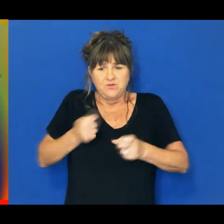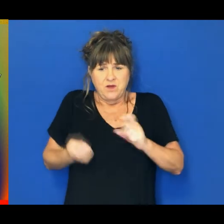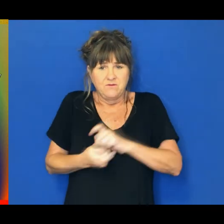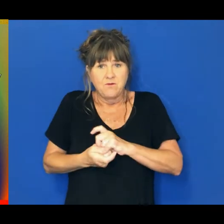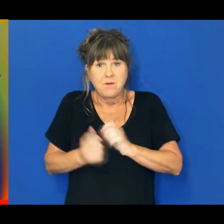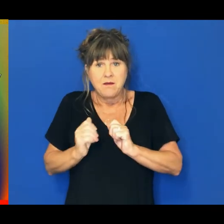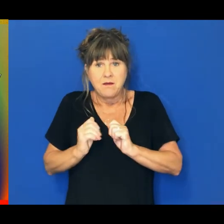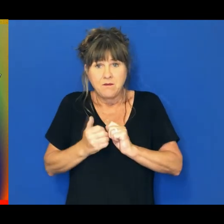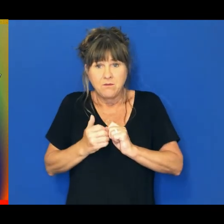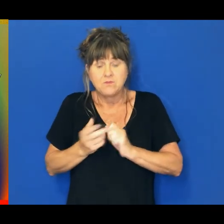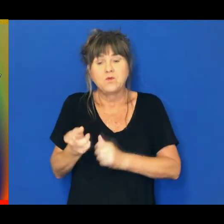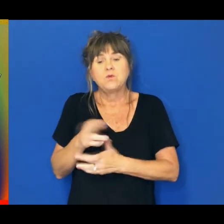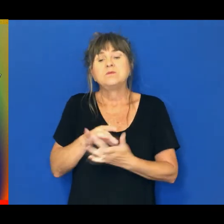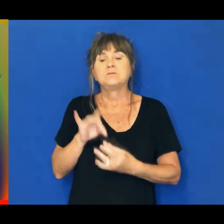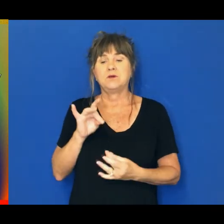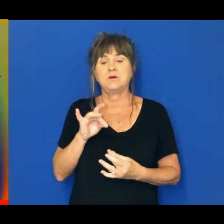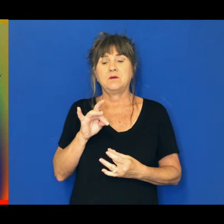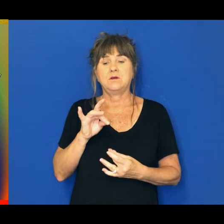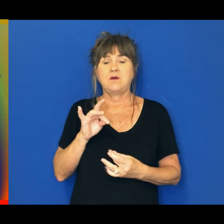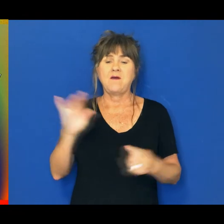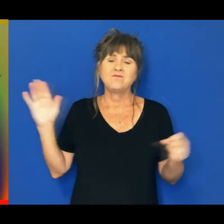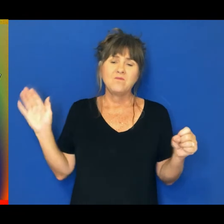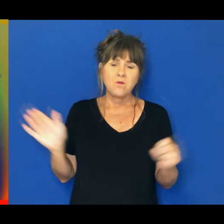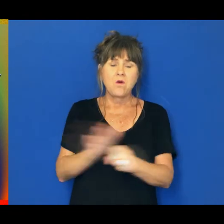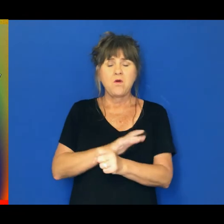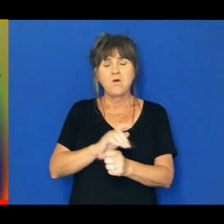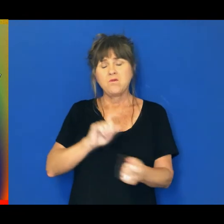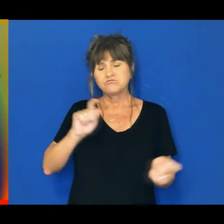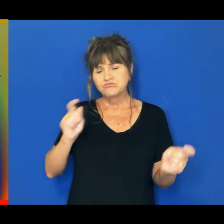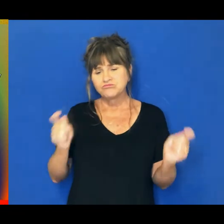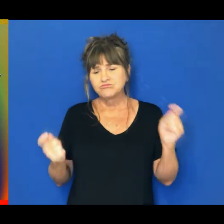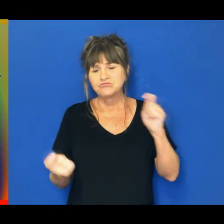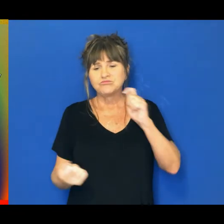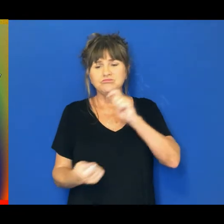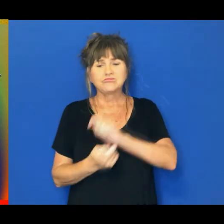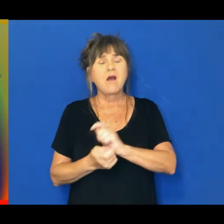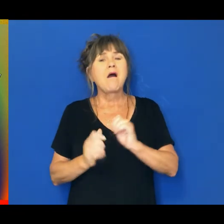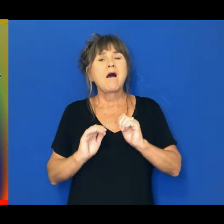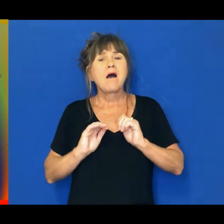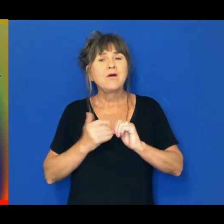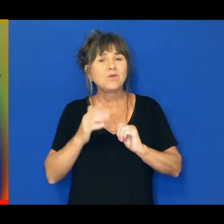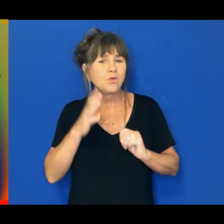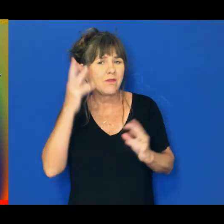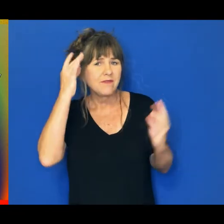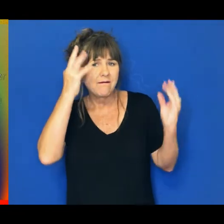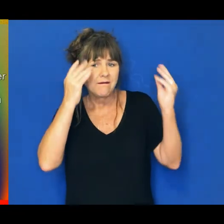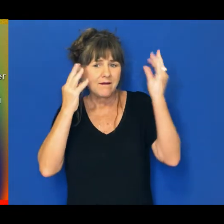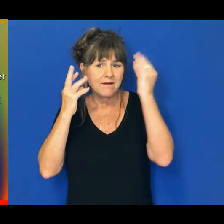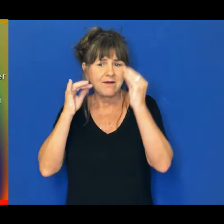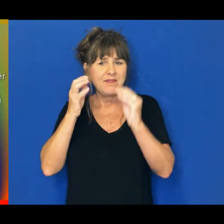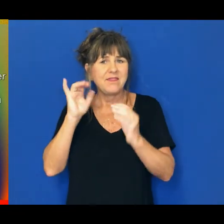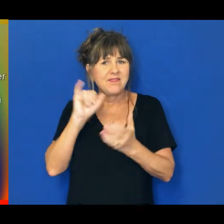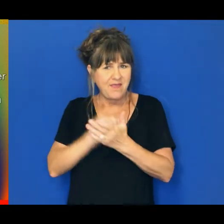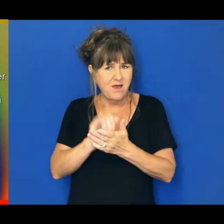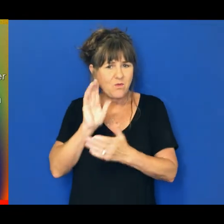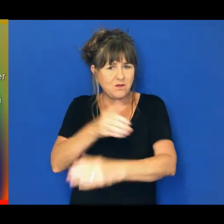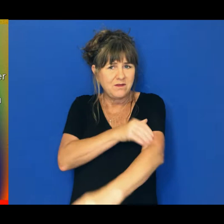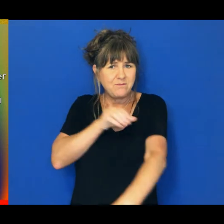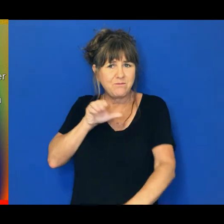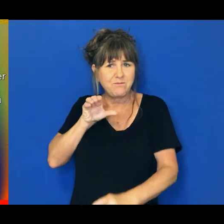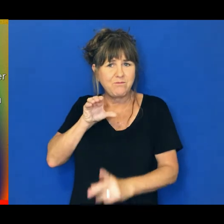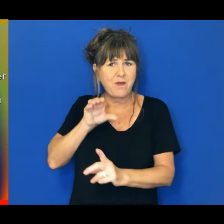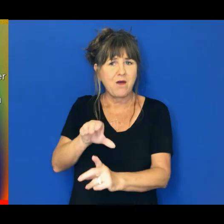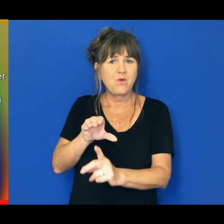"The Holy Spirit. Through a total reformation of how you think. This will empower